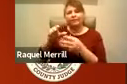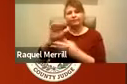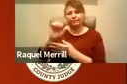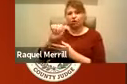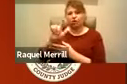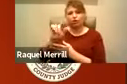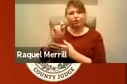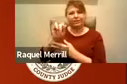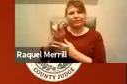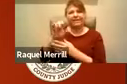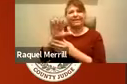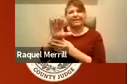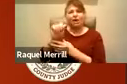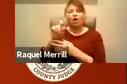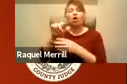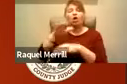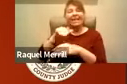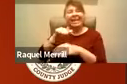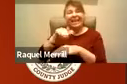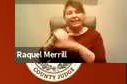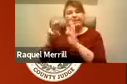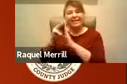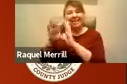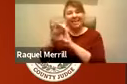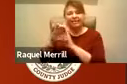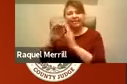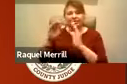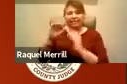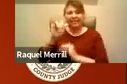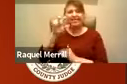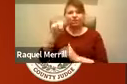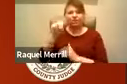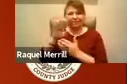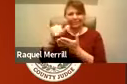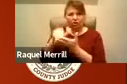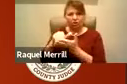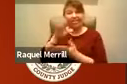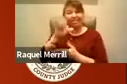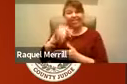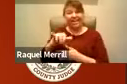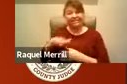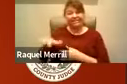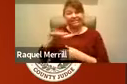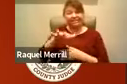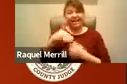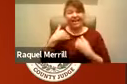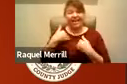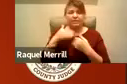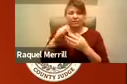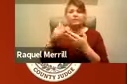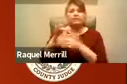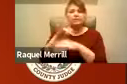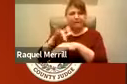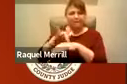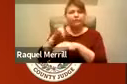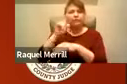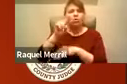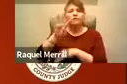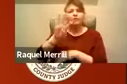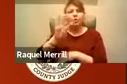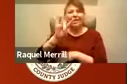in the McAllen Convention Center. This site right now has room for 48